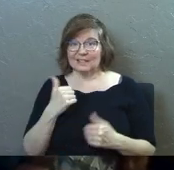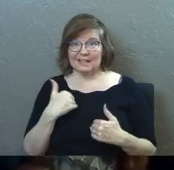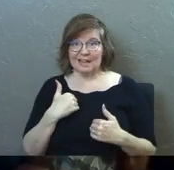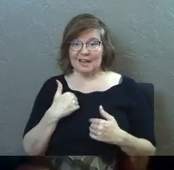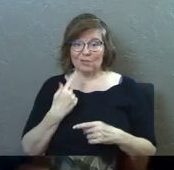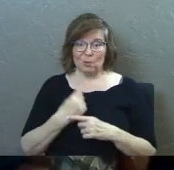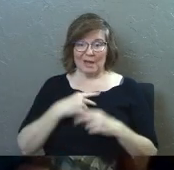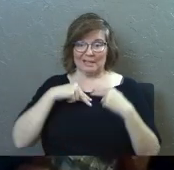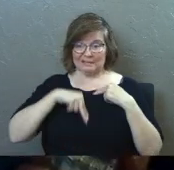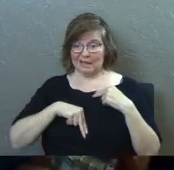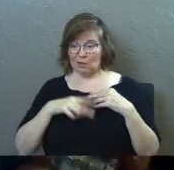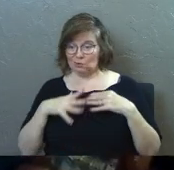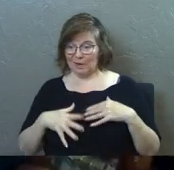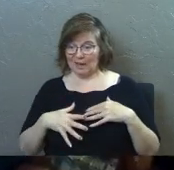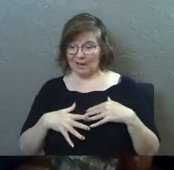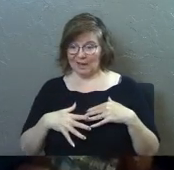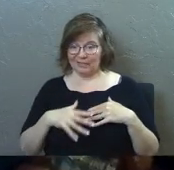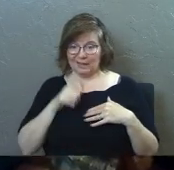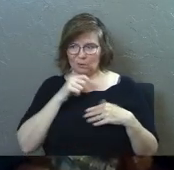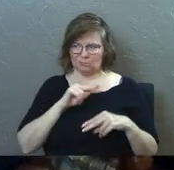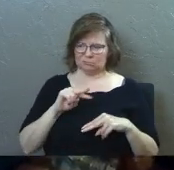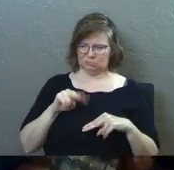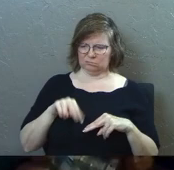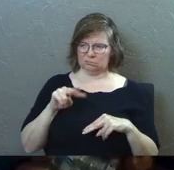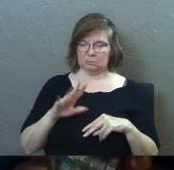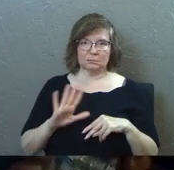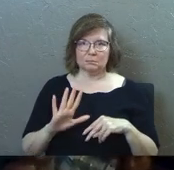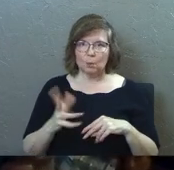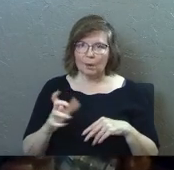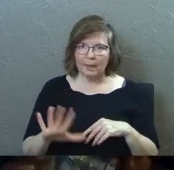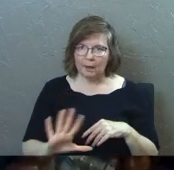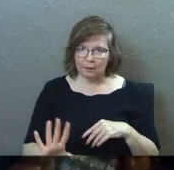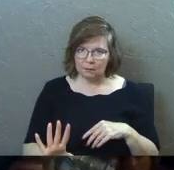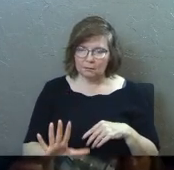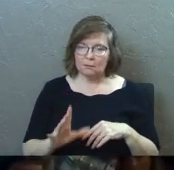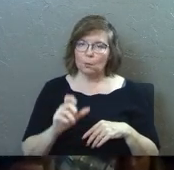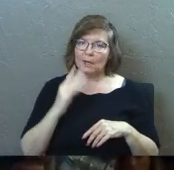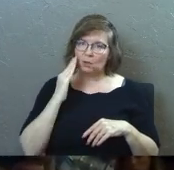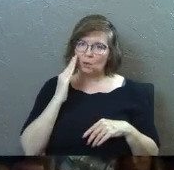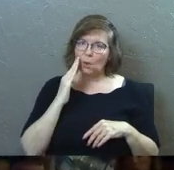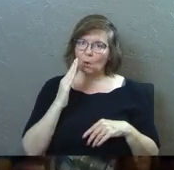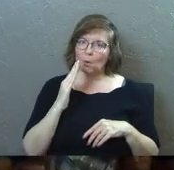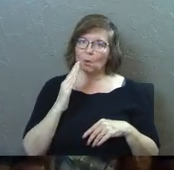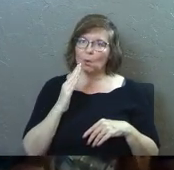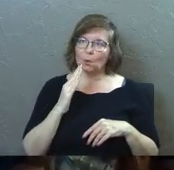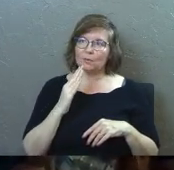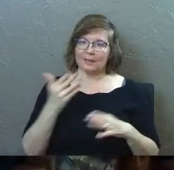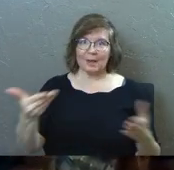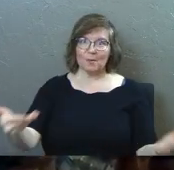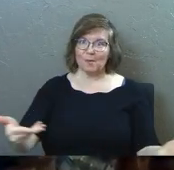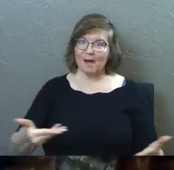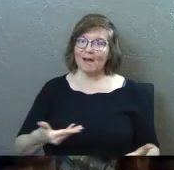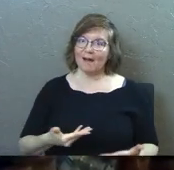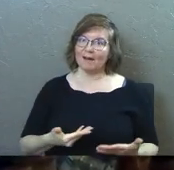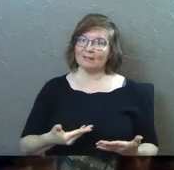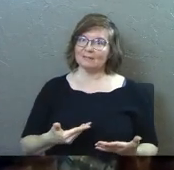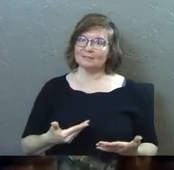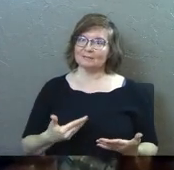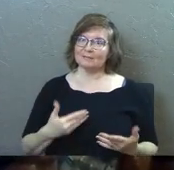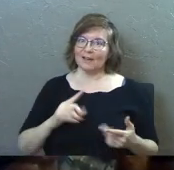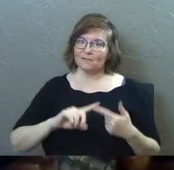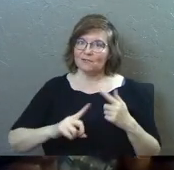wear the right tie or the right dress, they weren't going to get dirty looks when they showed up for Easter Sunday. We had to know that they were going to roll out the welcome mat